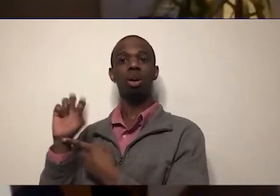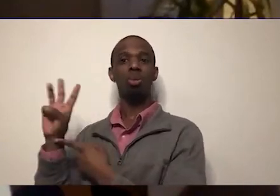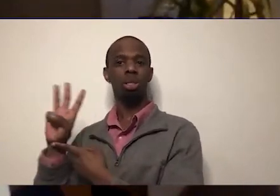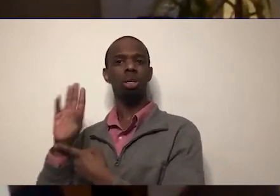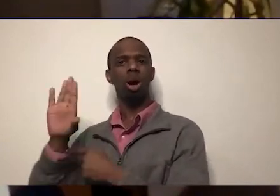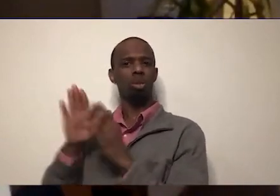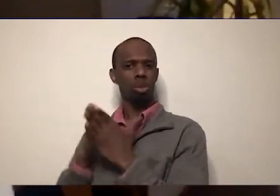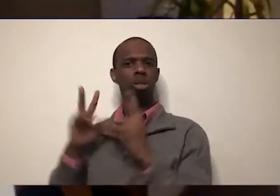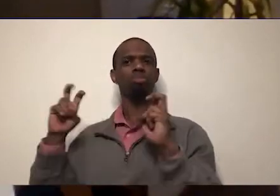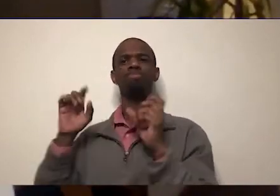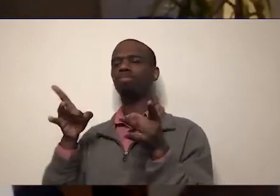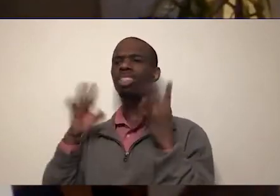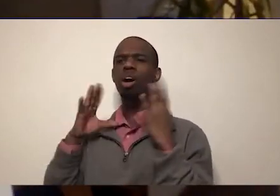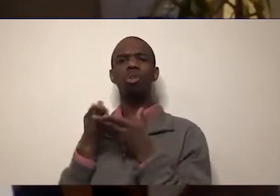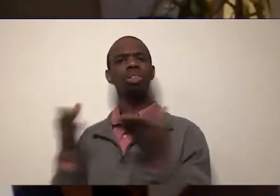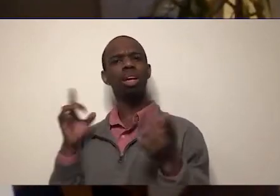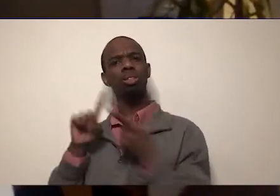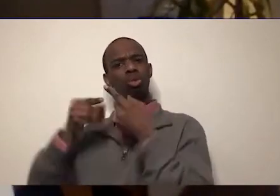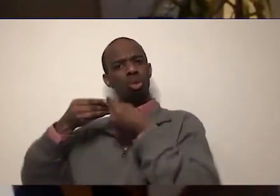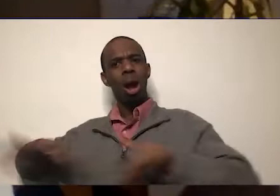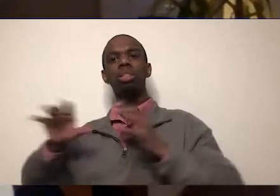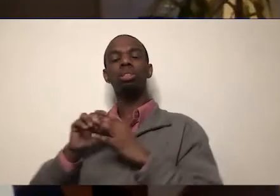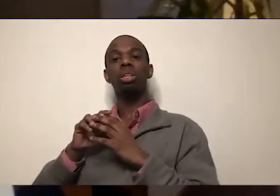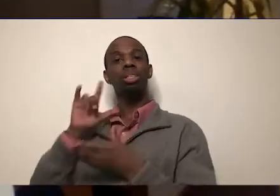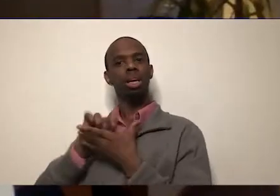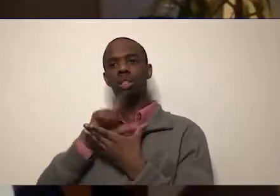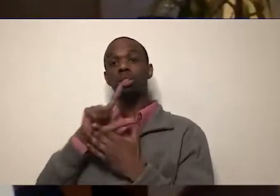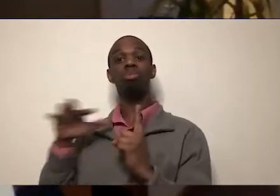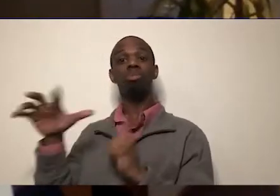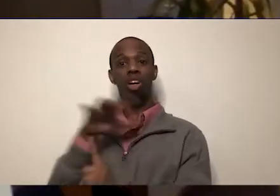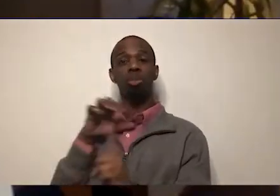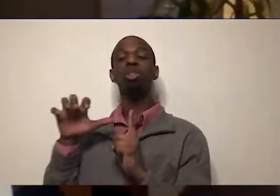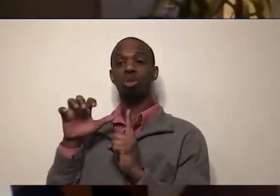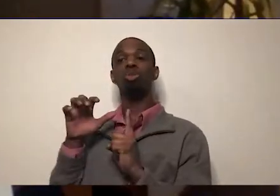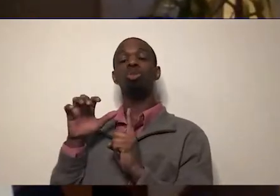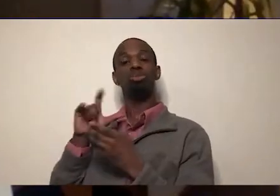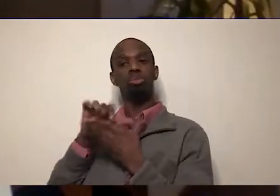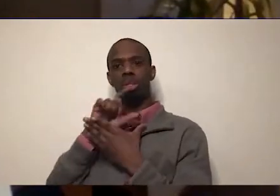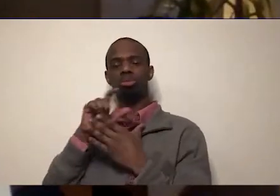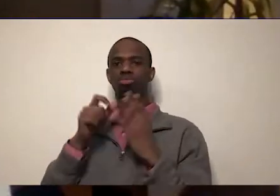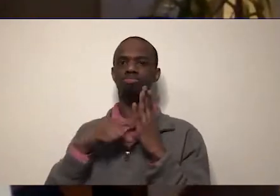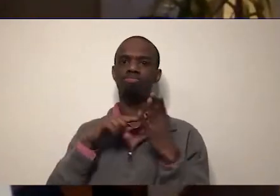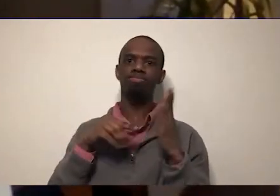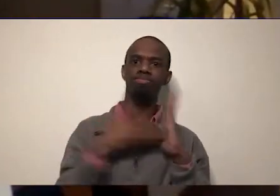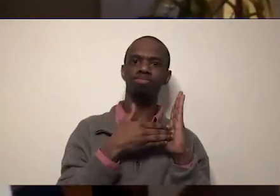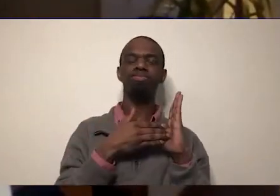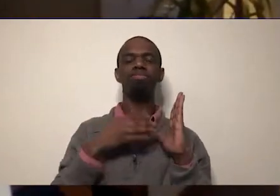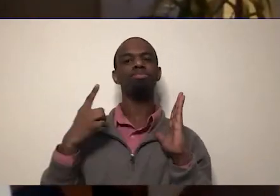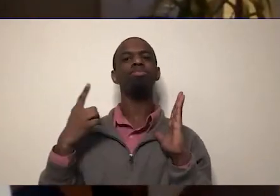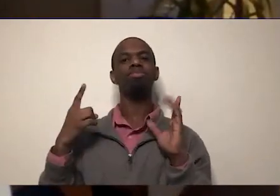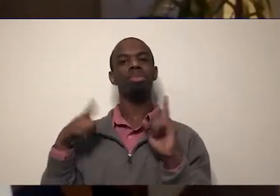from 2019, traces the ways in which communities of color suffer disproportionate harm from environmental crisis.